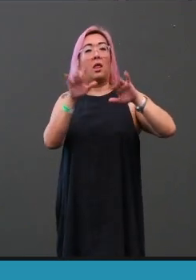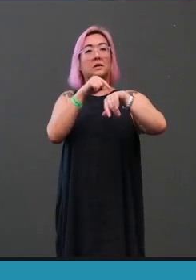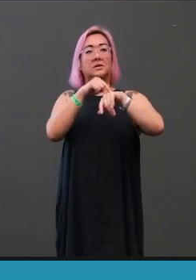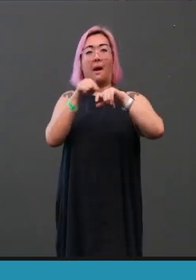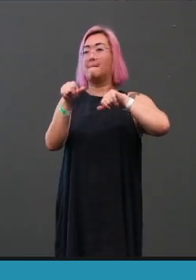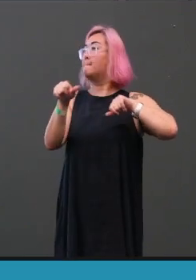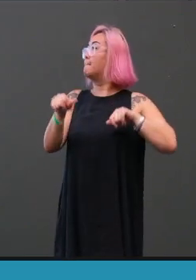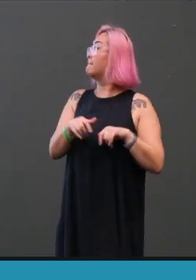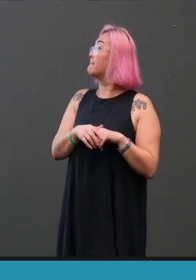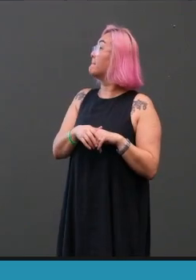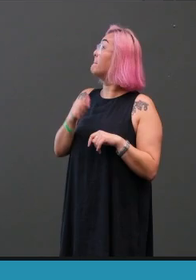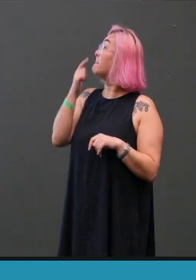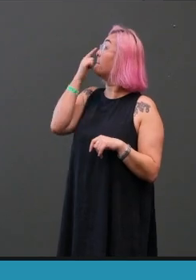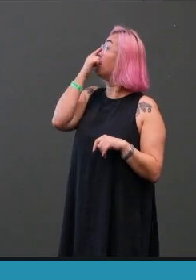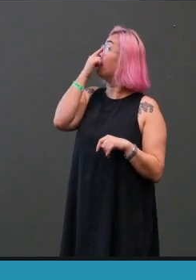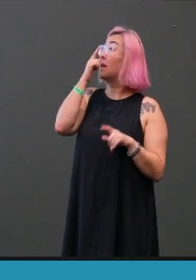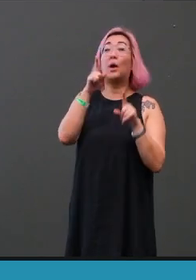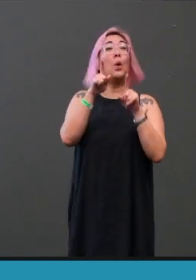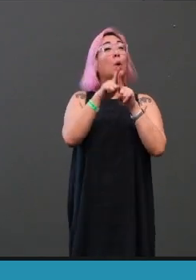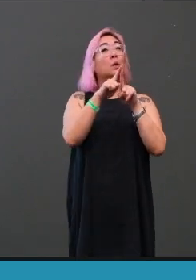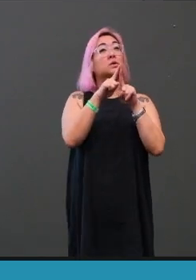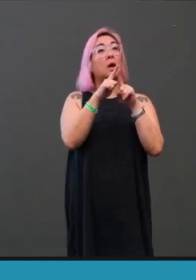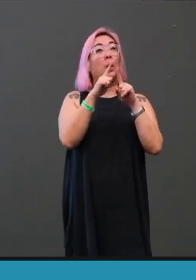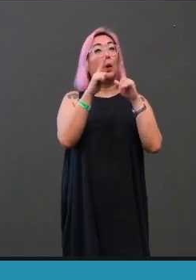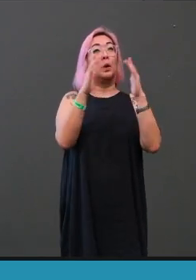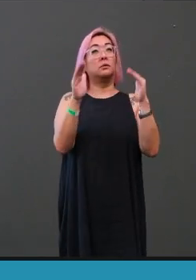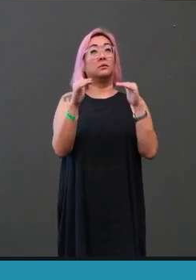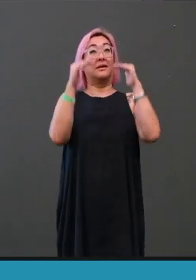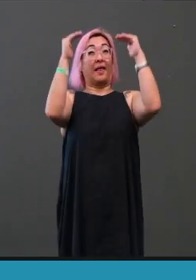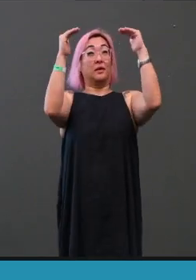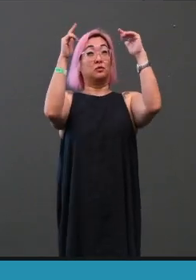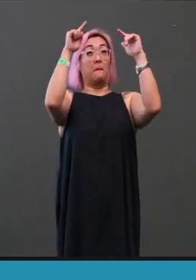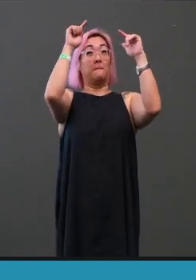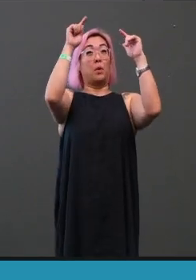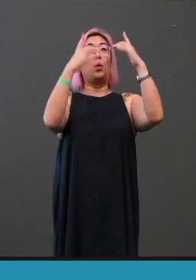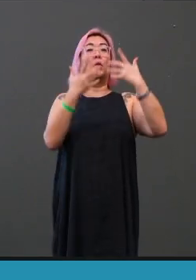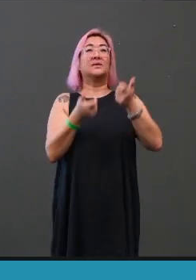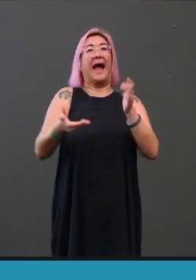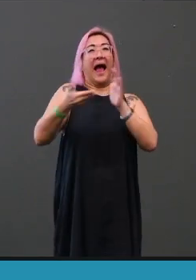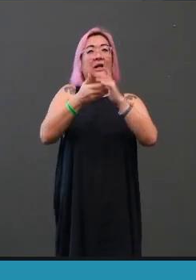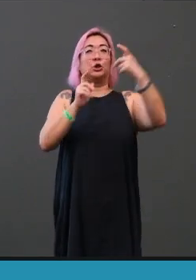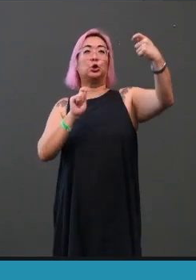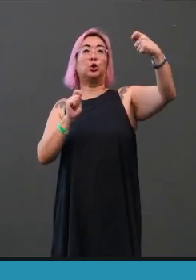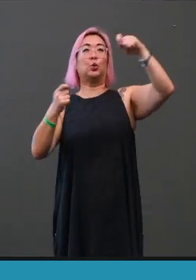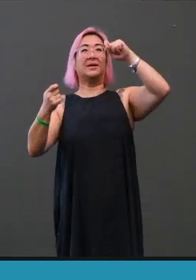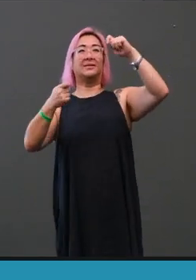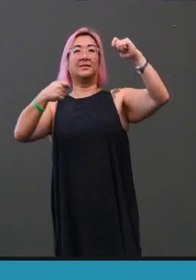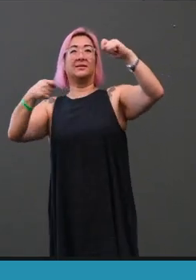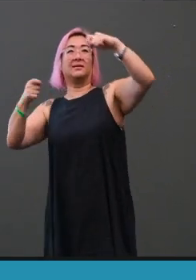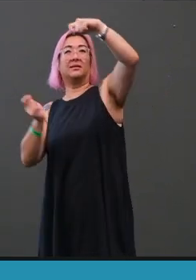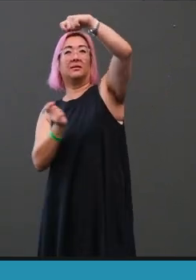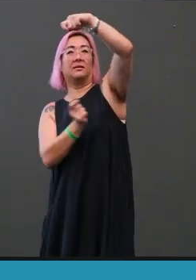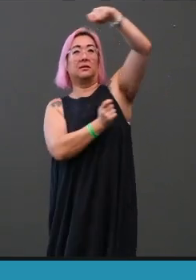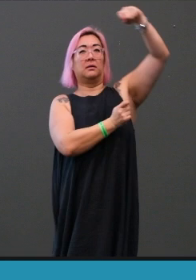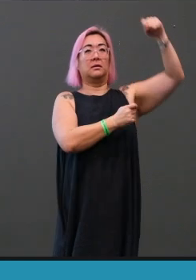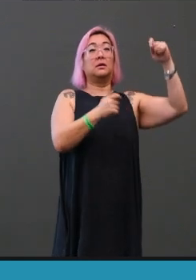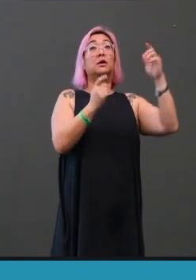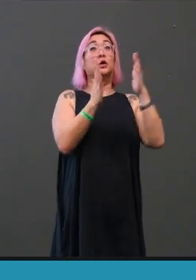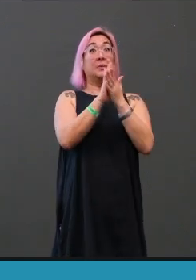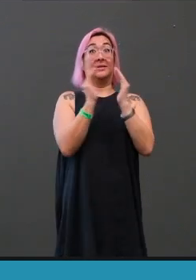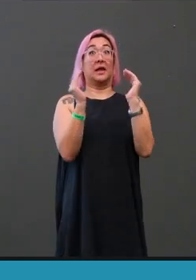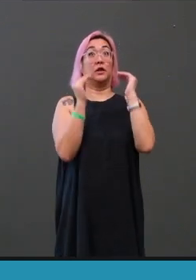up on the tree move further than pixels lower down. I also added some particle effects, so when the wind is strong